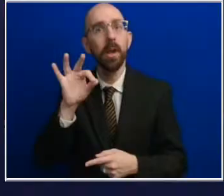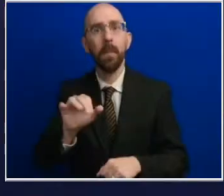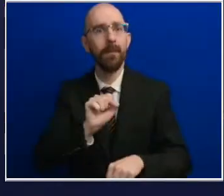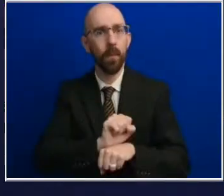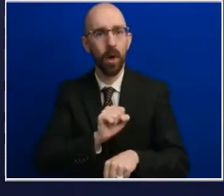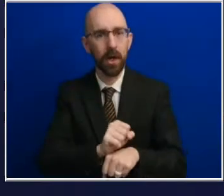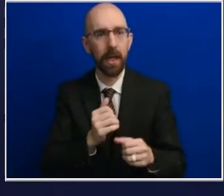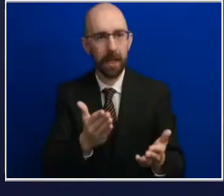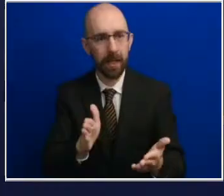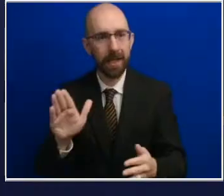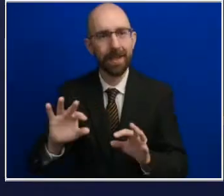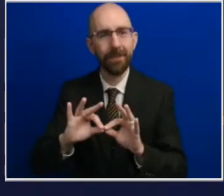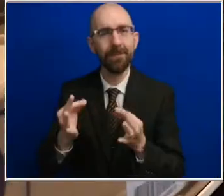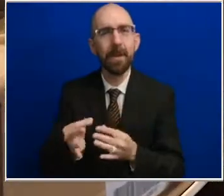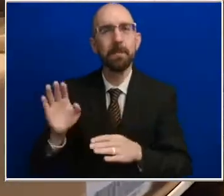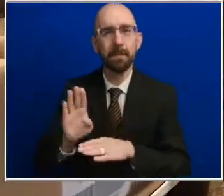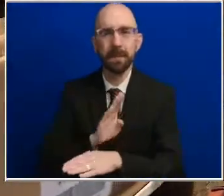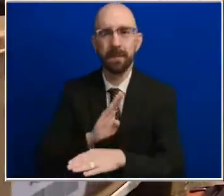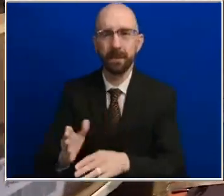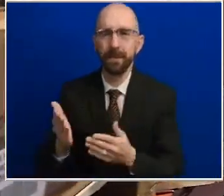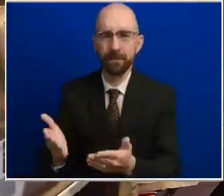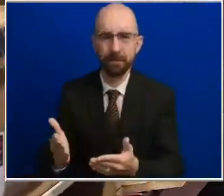his family's business.